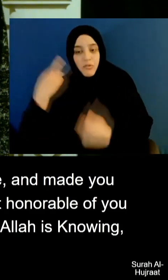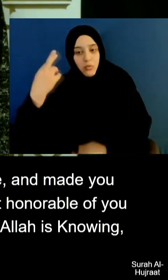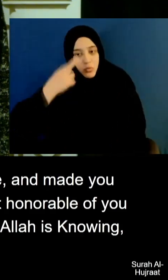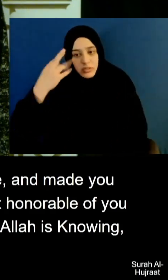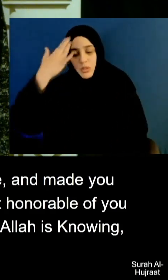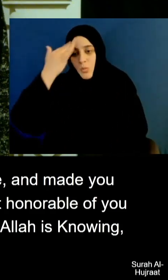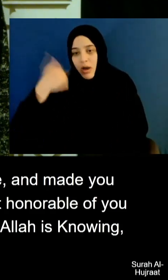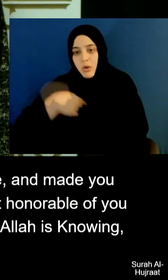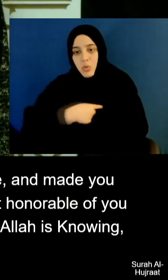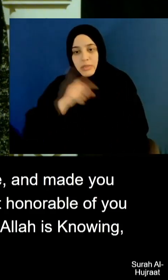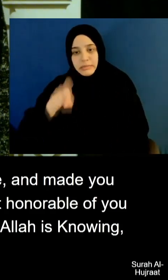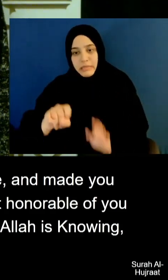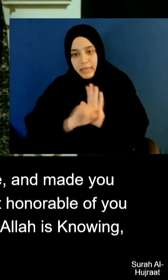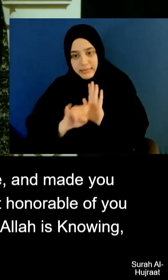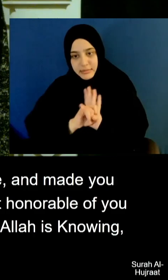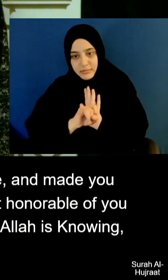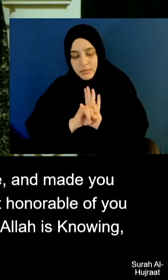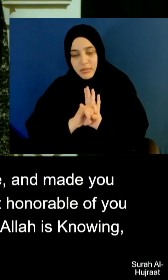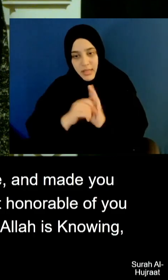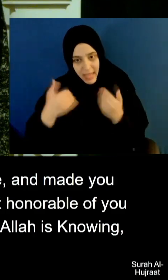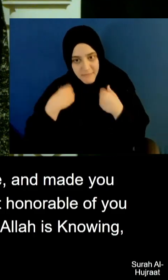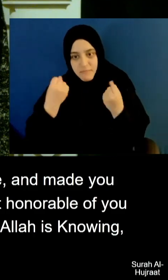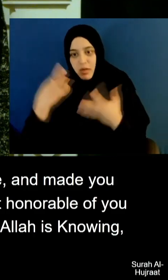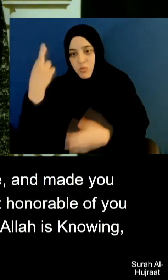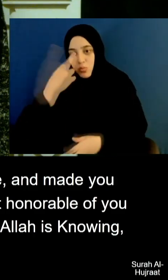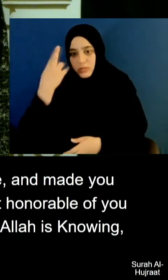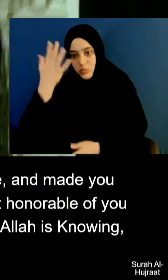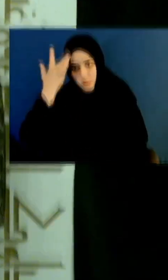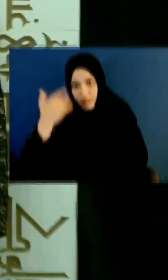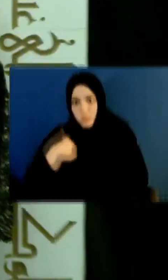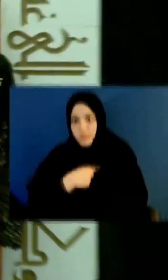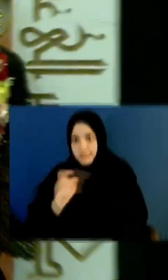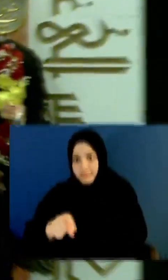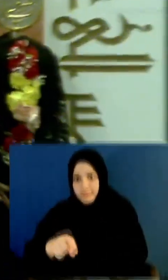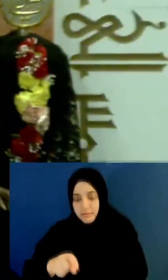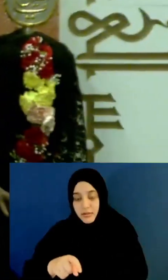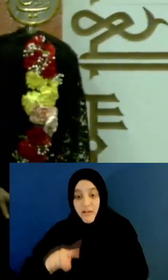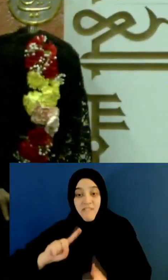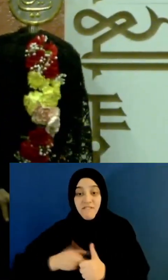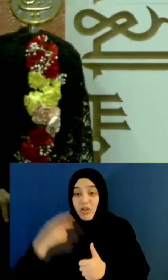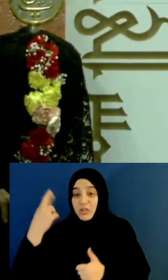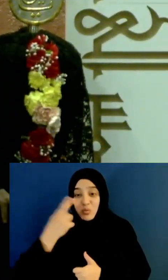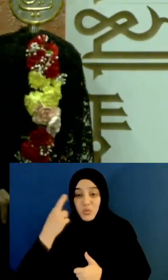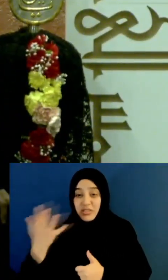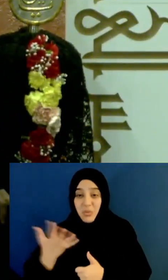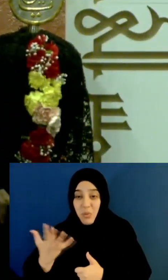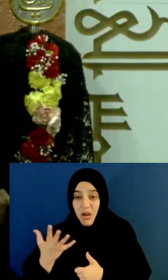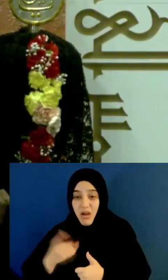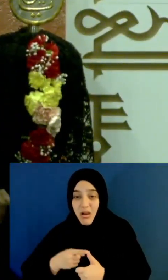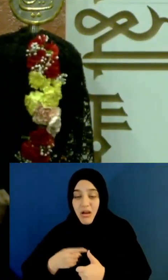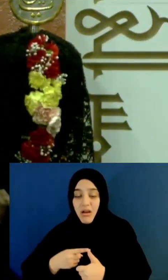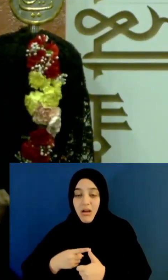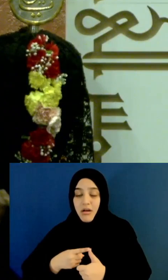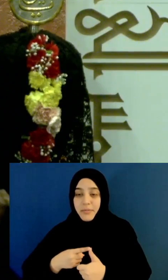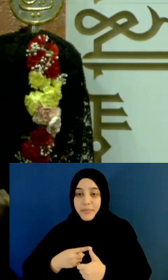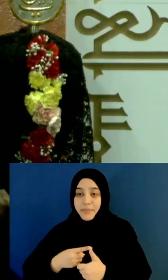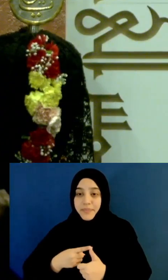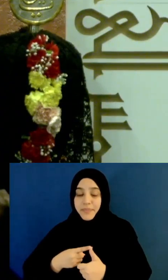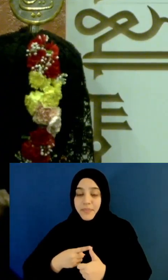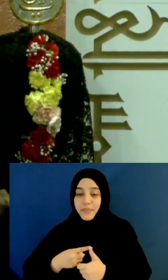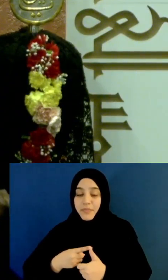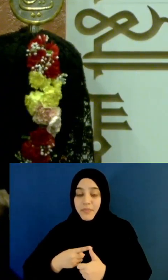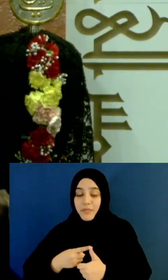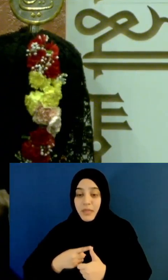identity, mu'minin and mu'minat. The first reason is that an identity provides